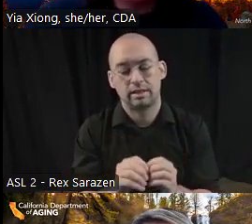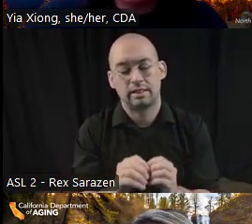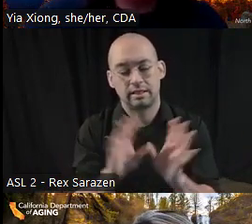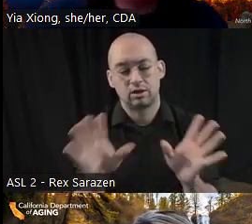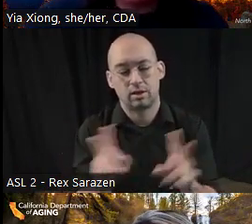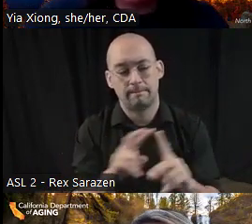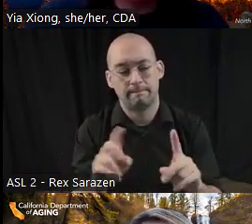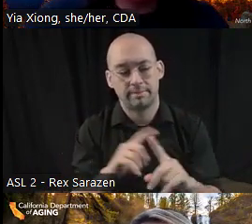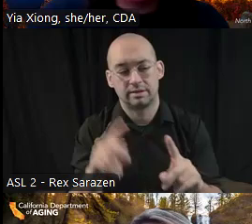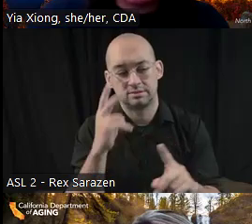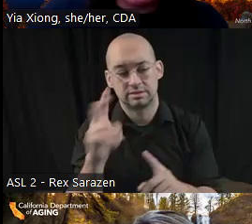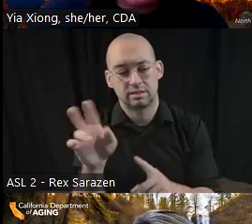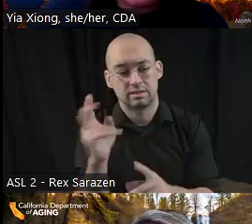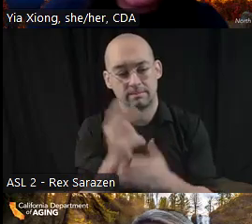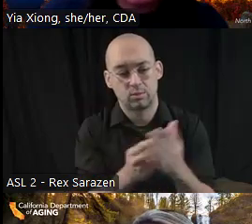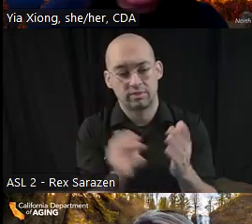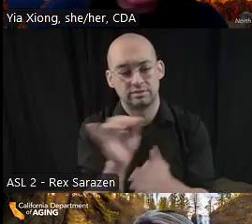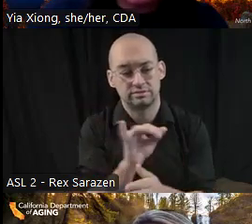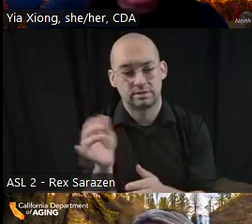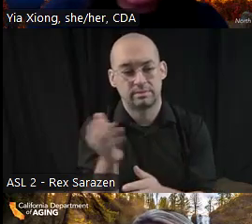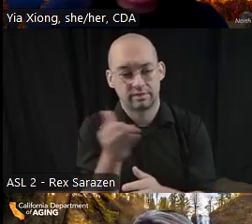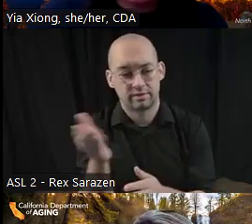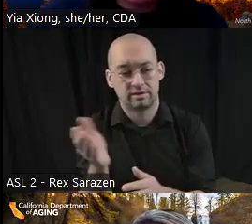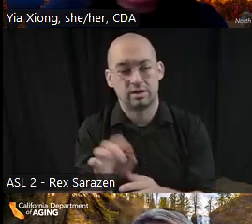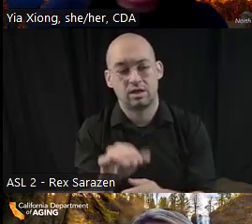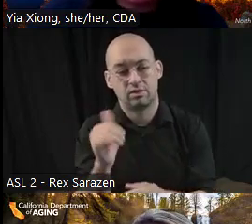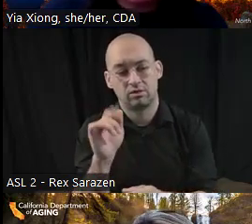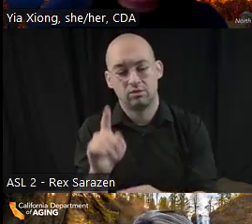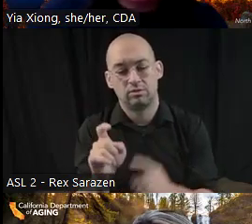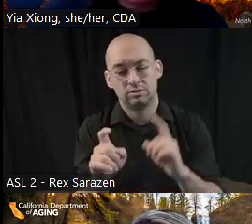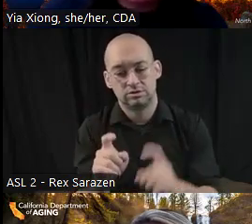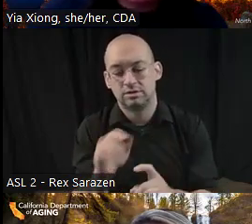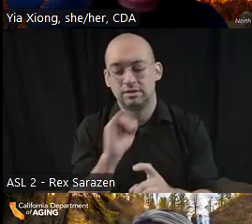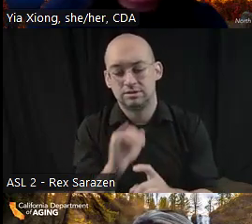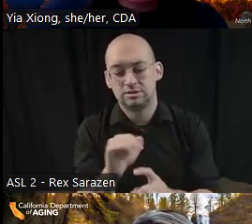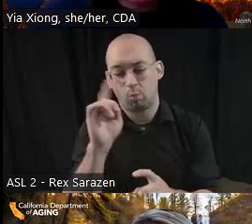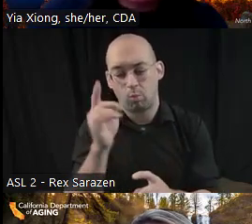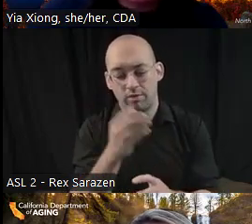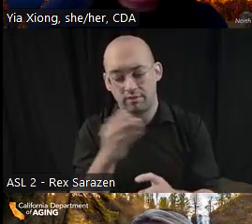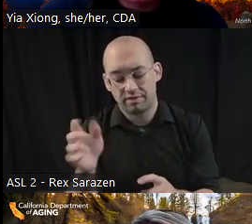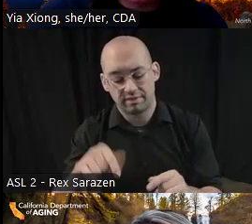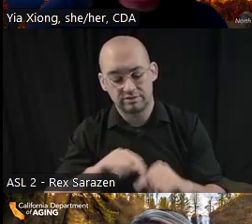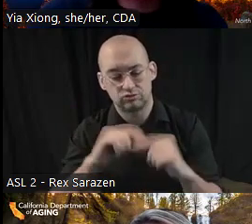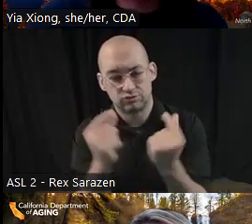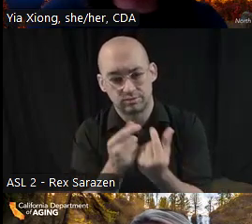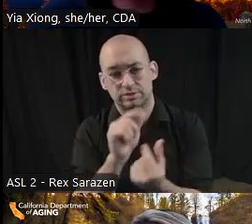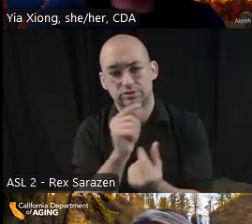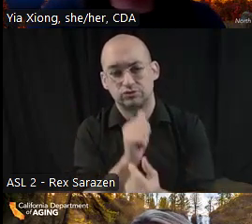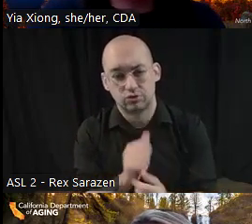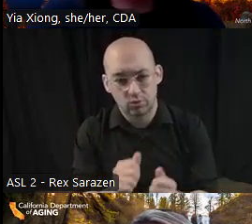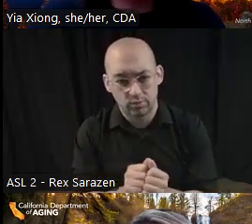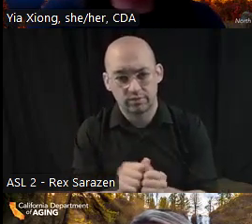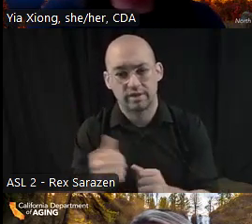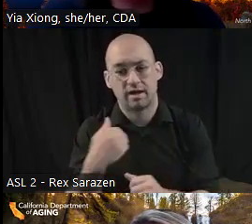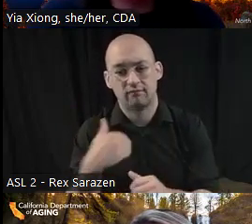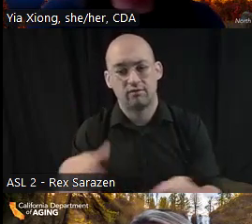bullet. So that's my question. My other question is, I think one of the things that this group has struggled with is we'll have a full